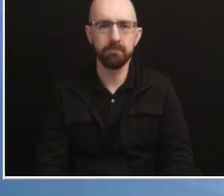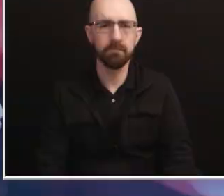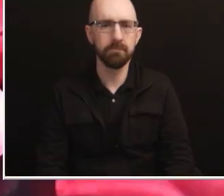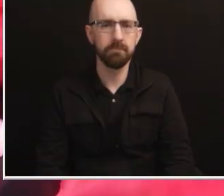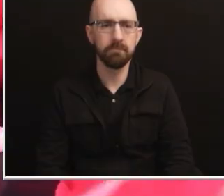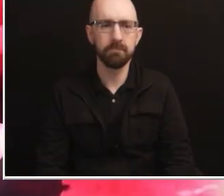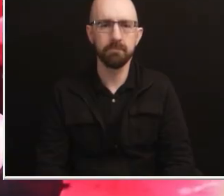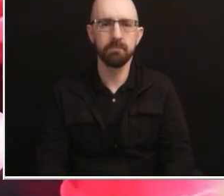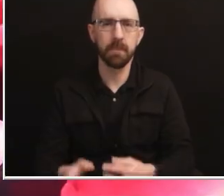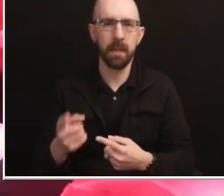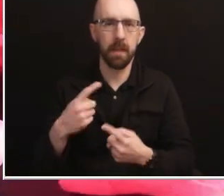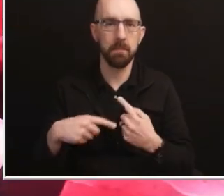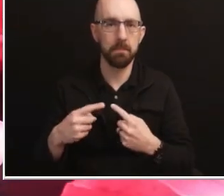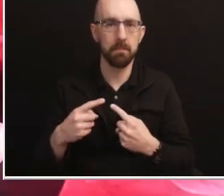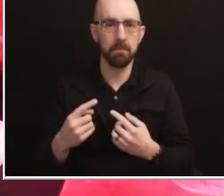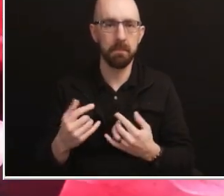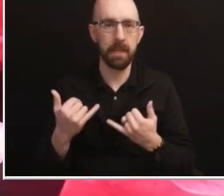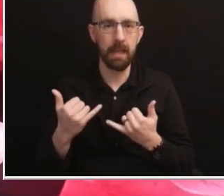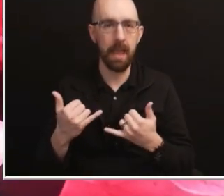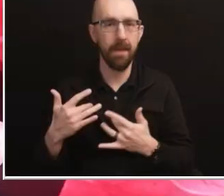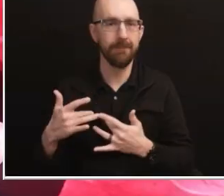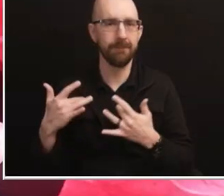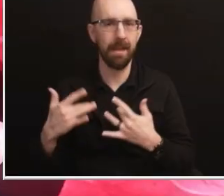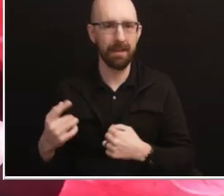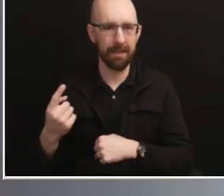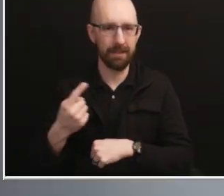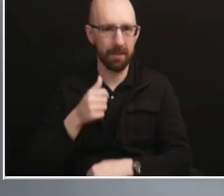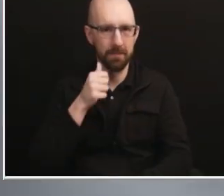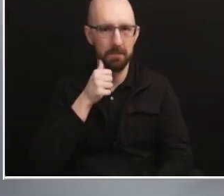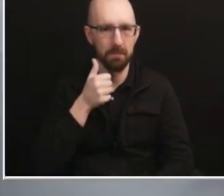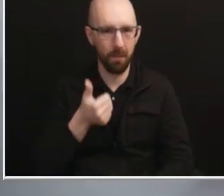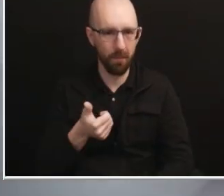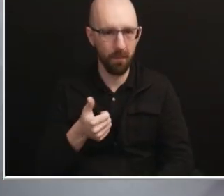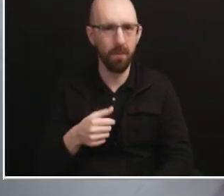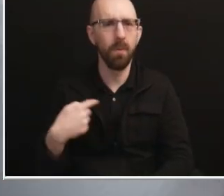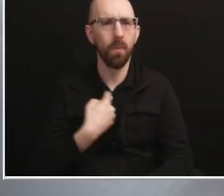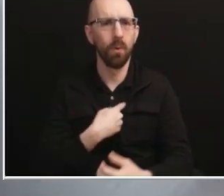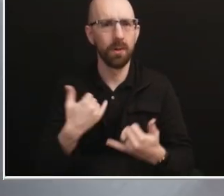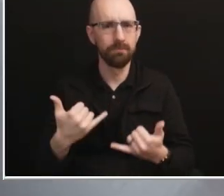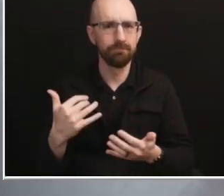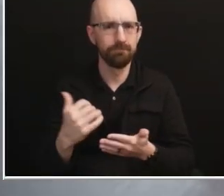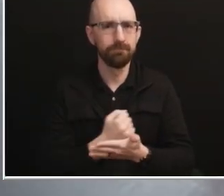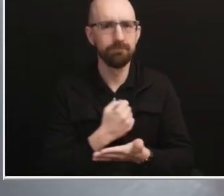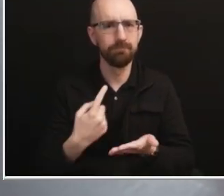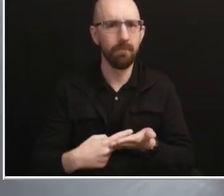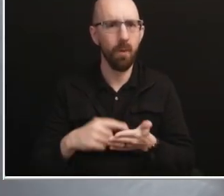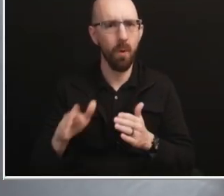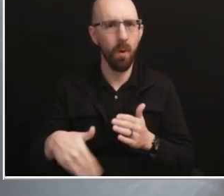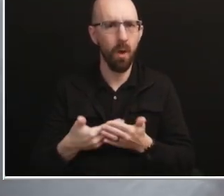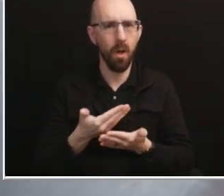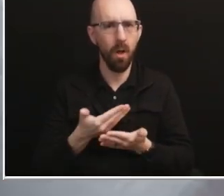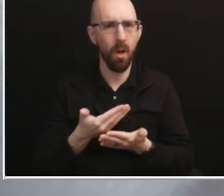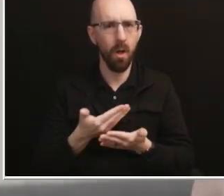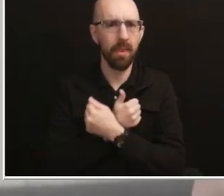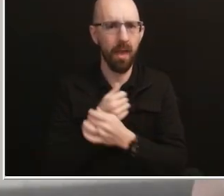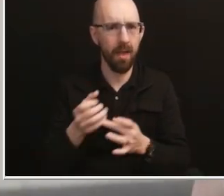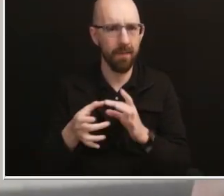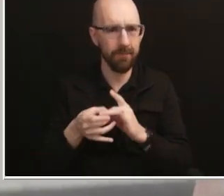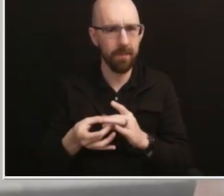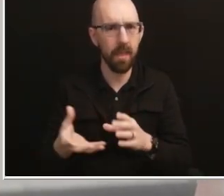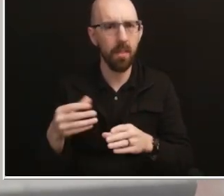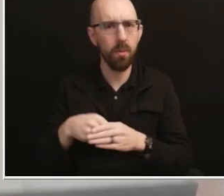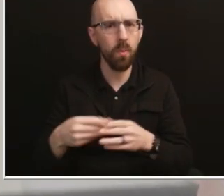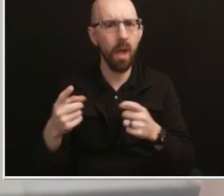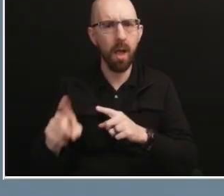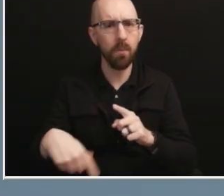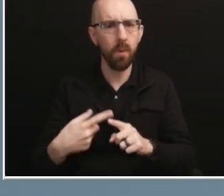Coming up, Valentine's Day is tomorrow. So today we're talking about all things love, including what happens when